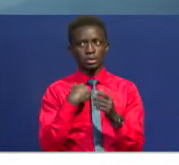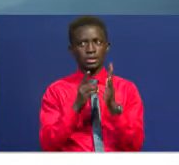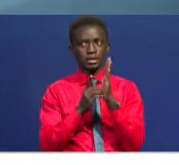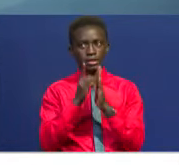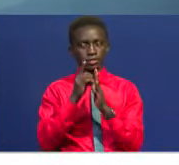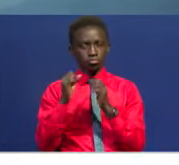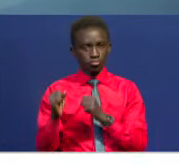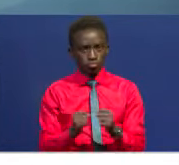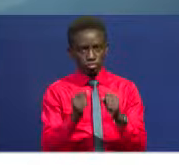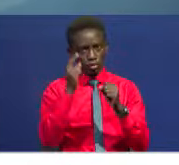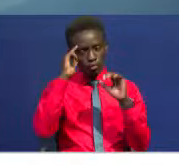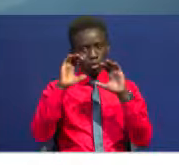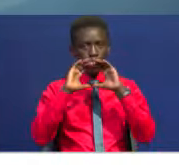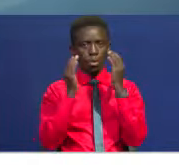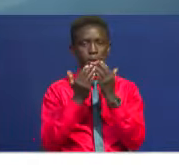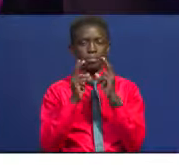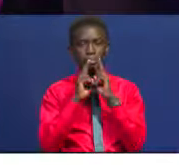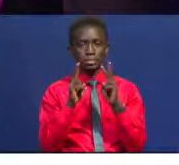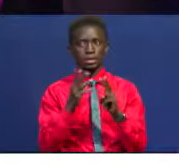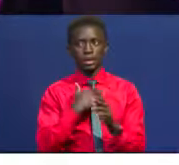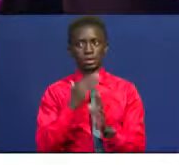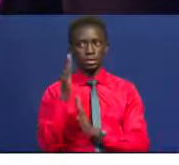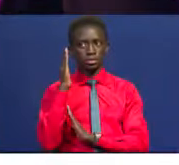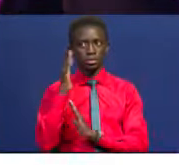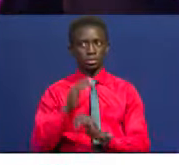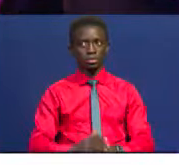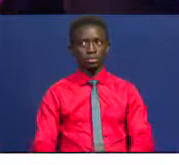global peace and security.